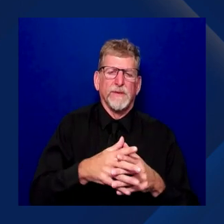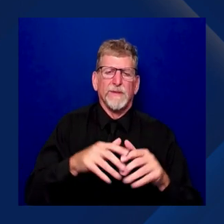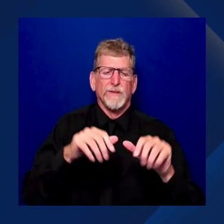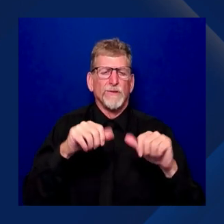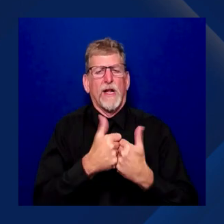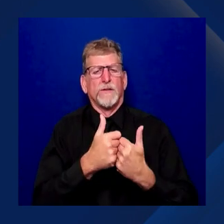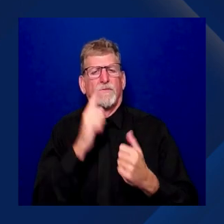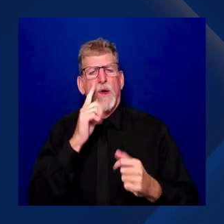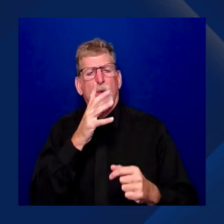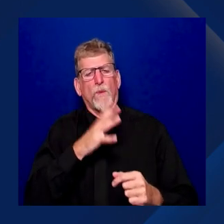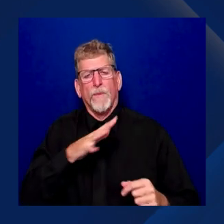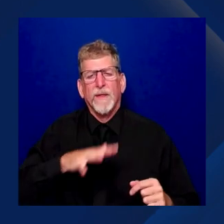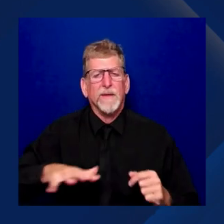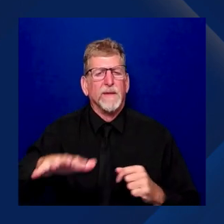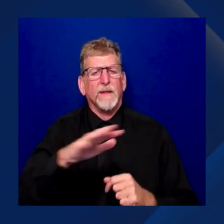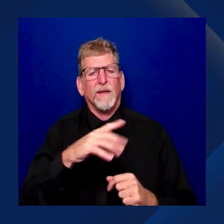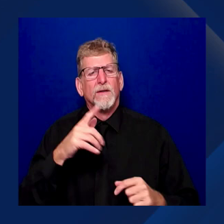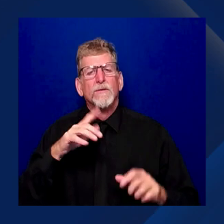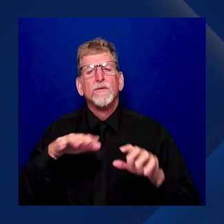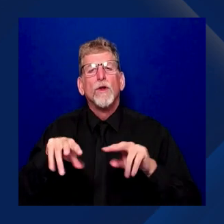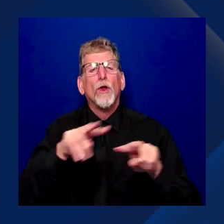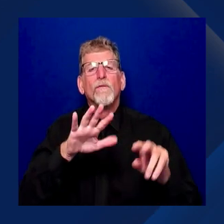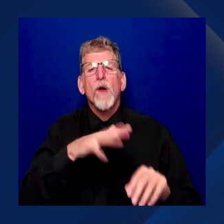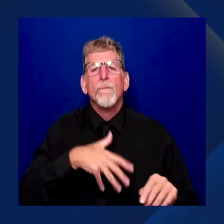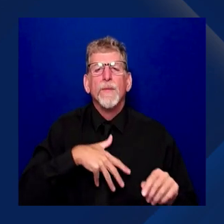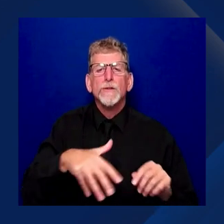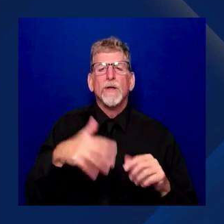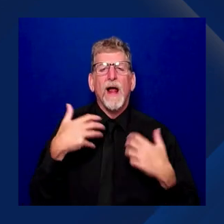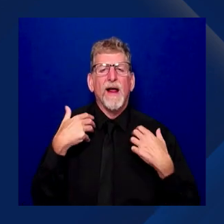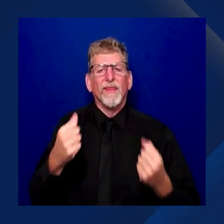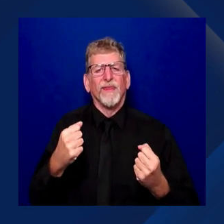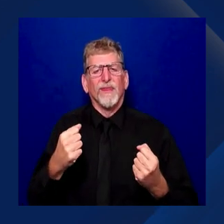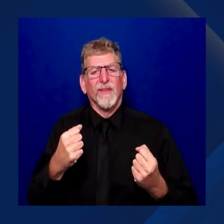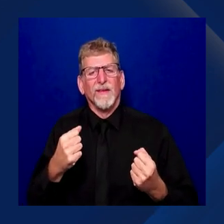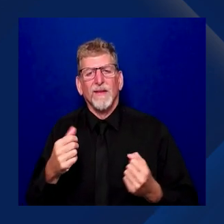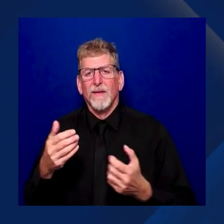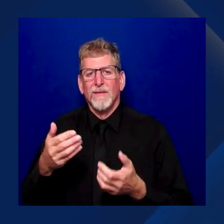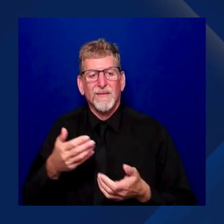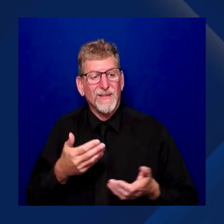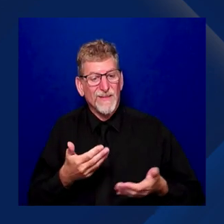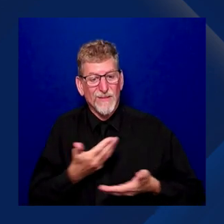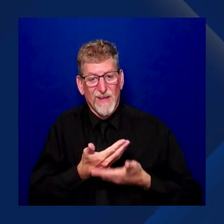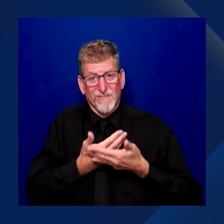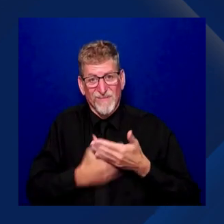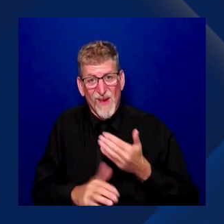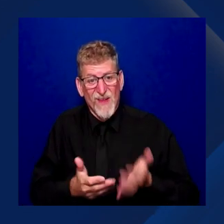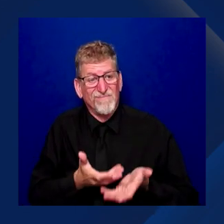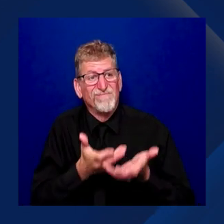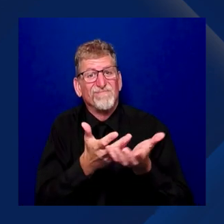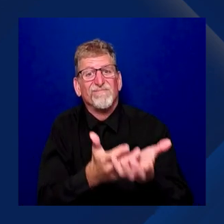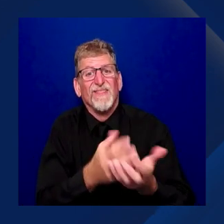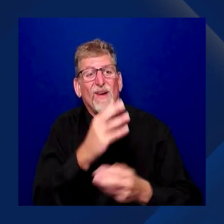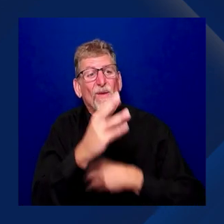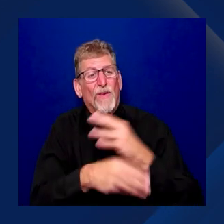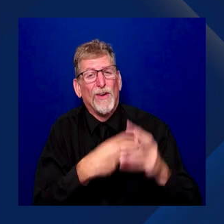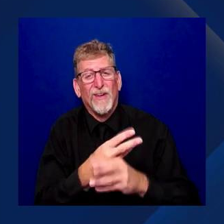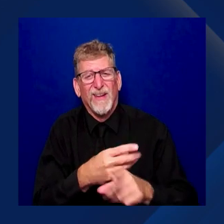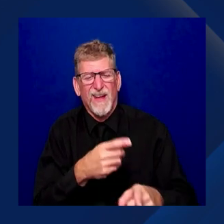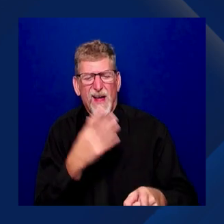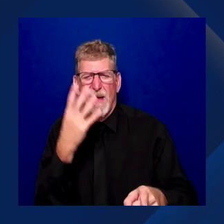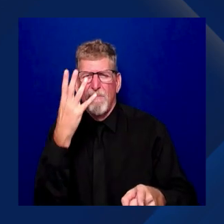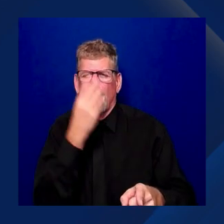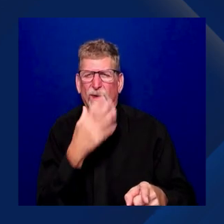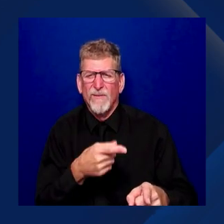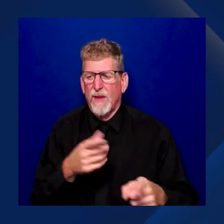Bringing a child into this world is a beautiful thing. Women are fierce carriers of life. When I was